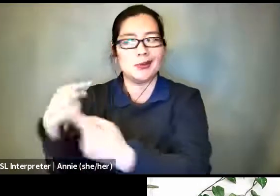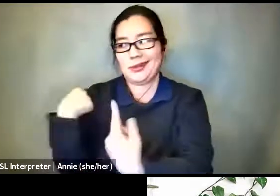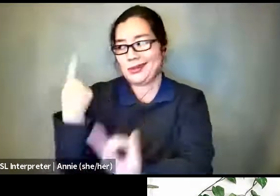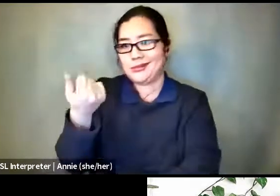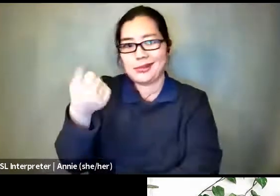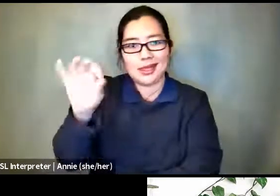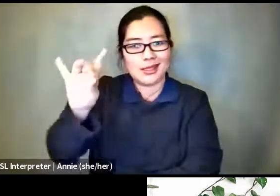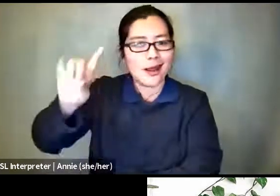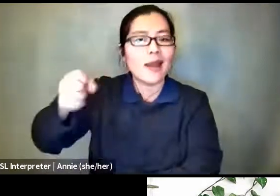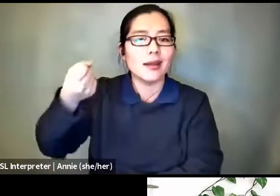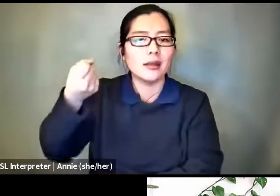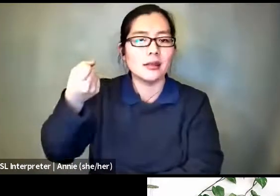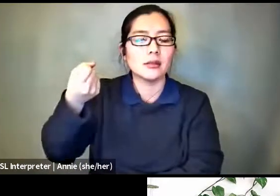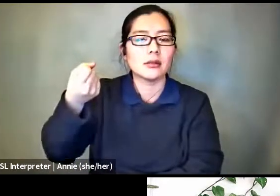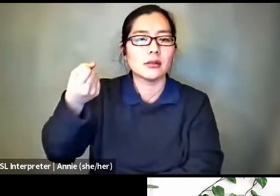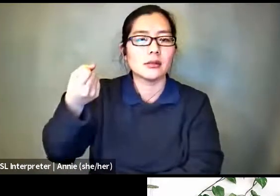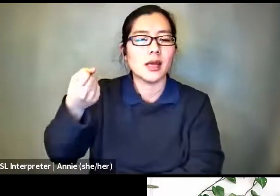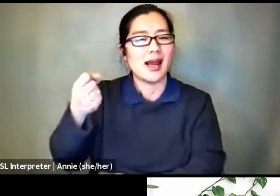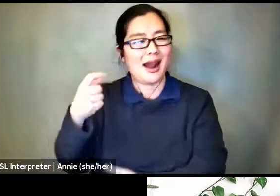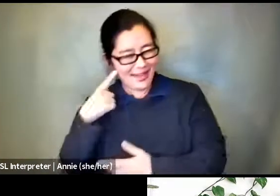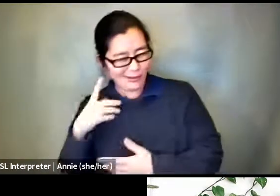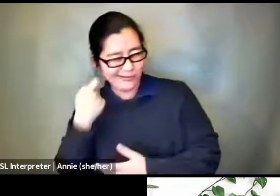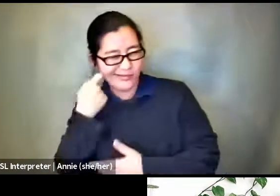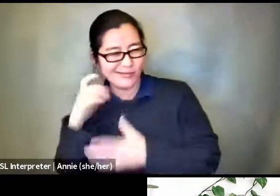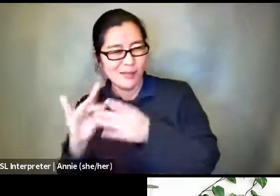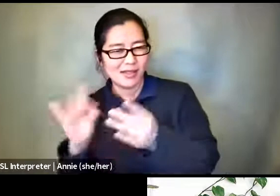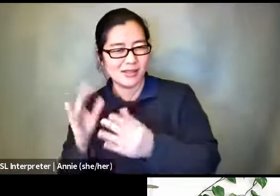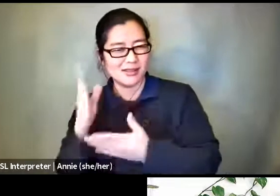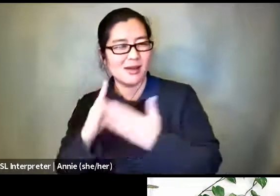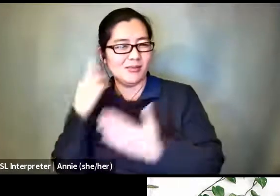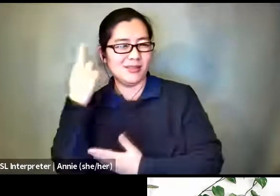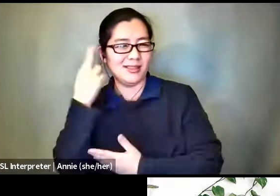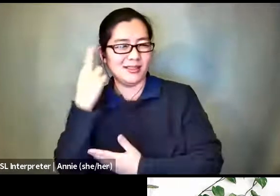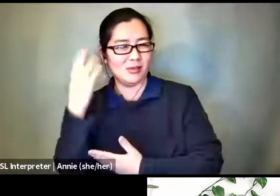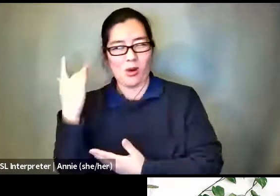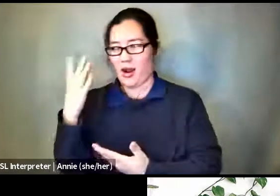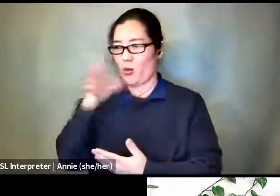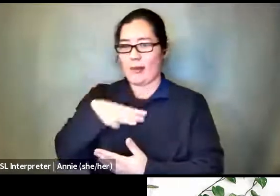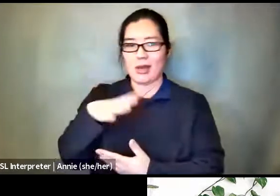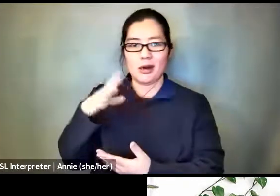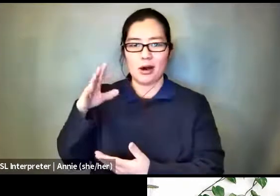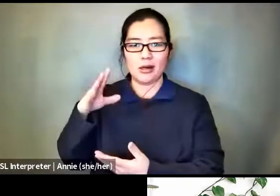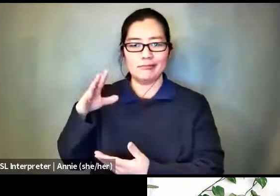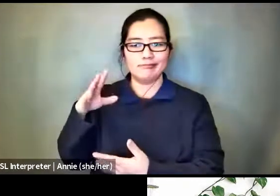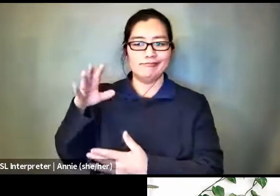points to some of the reasons why women are